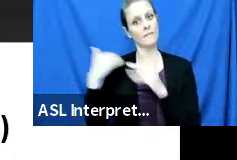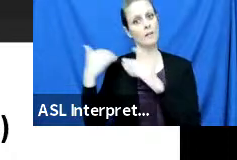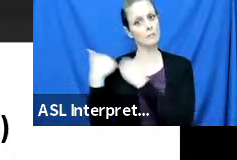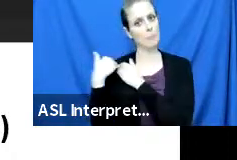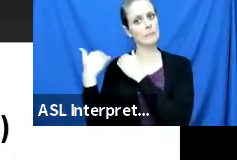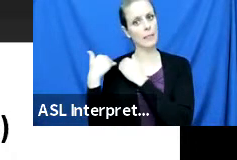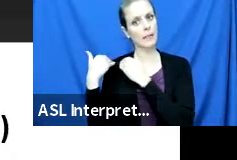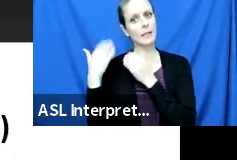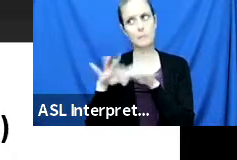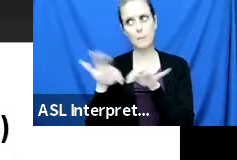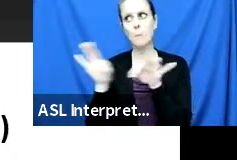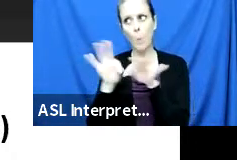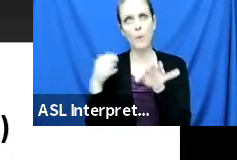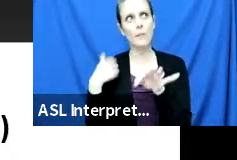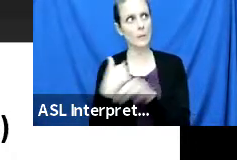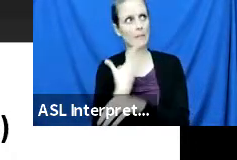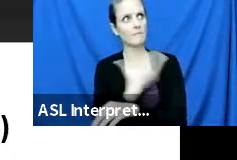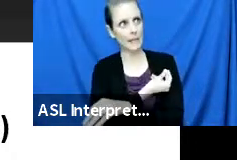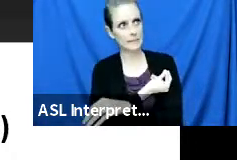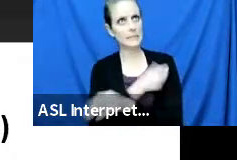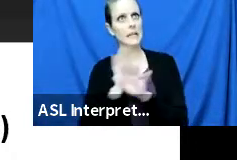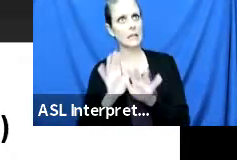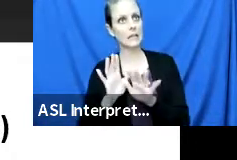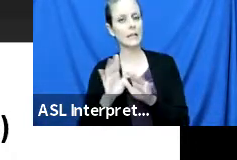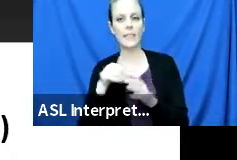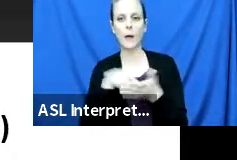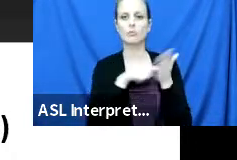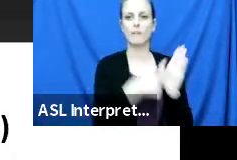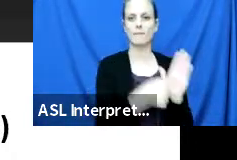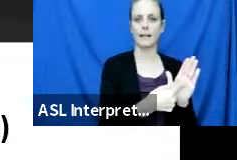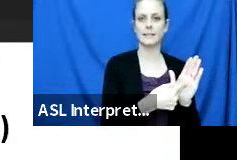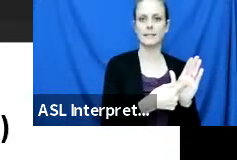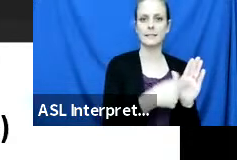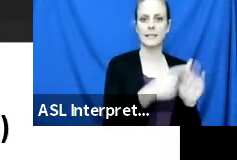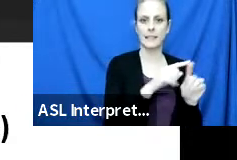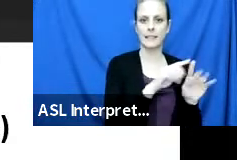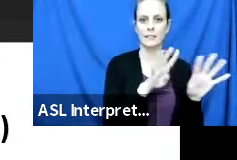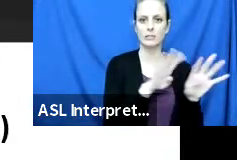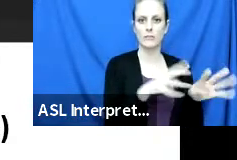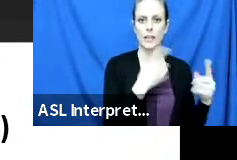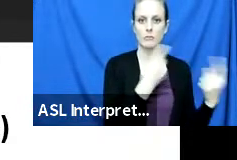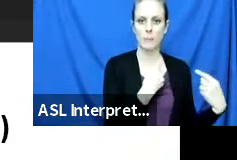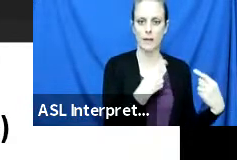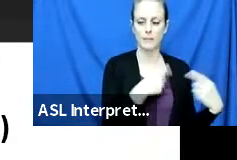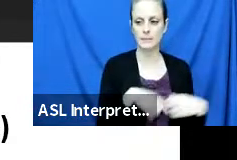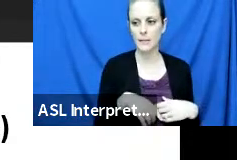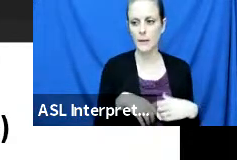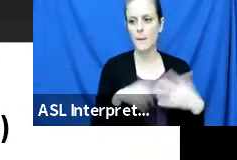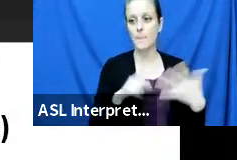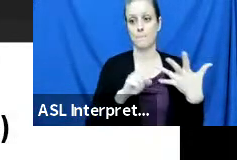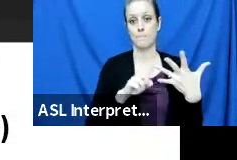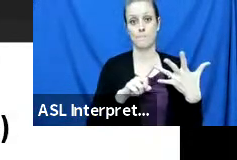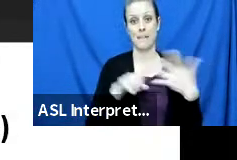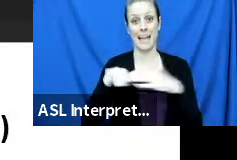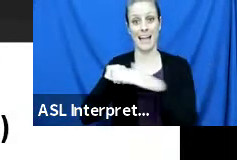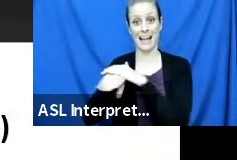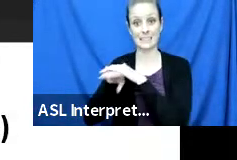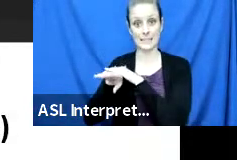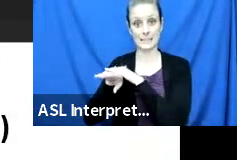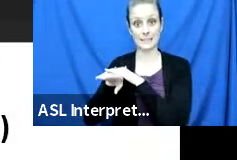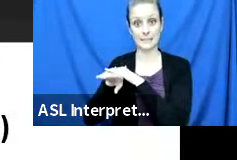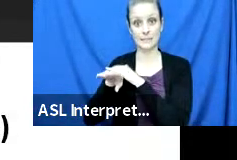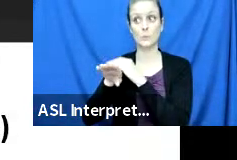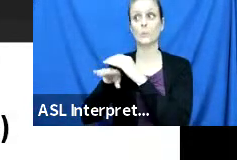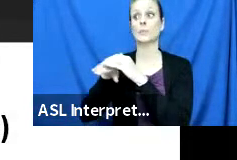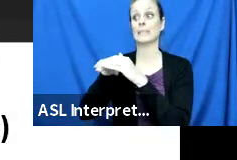something that we heard, and it got reflected in the survey responses. Access, getting